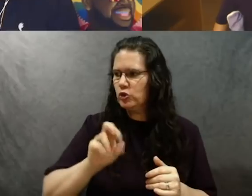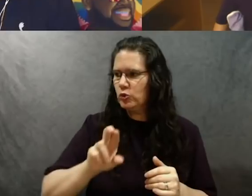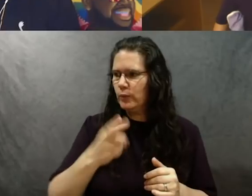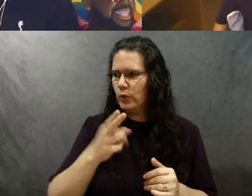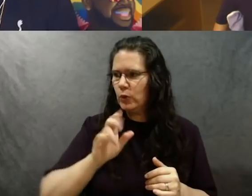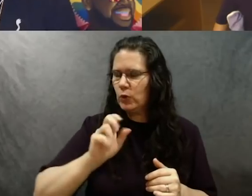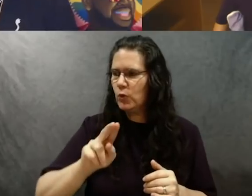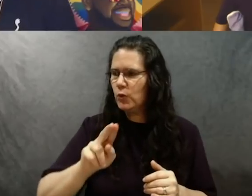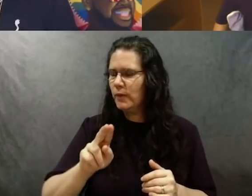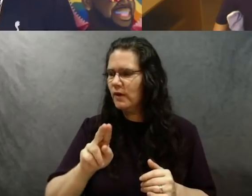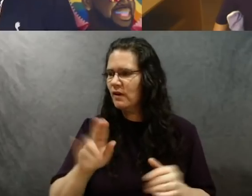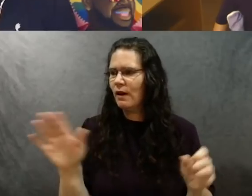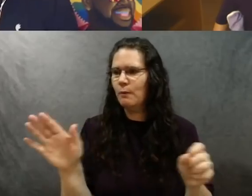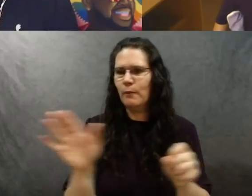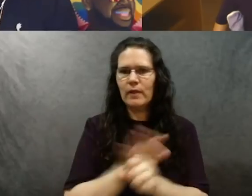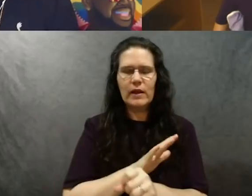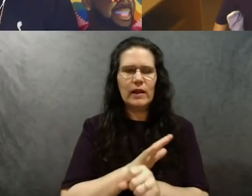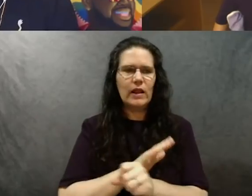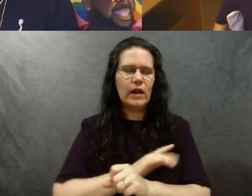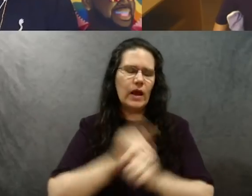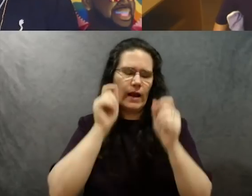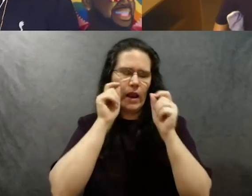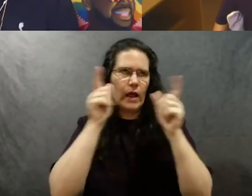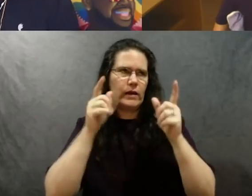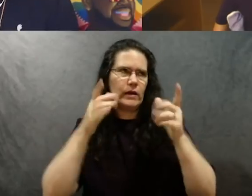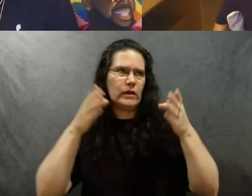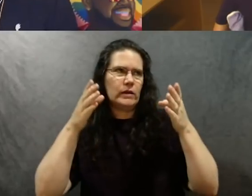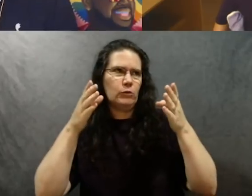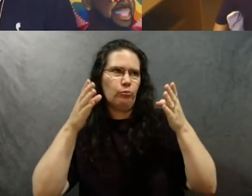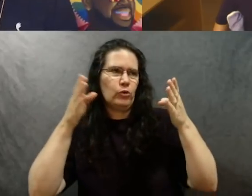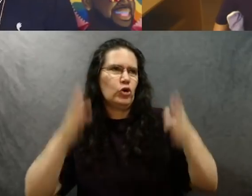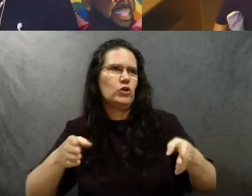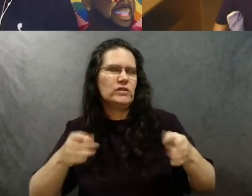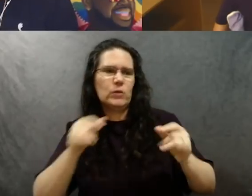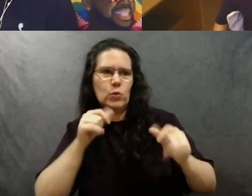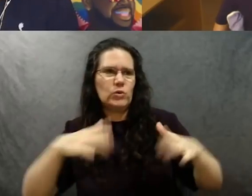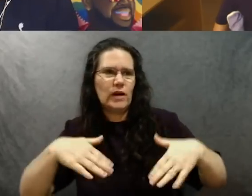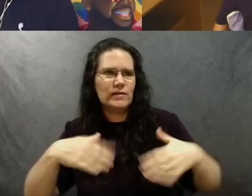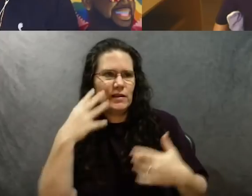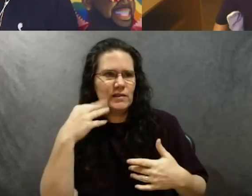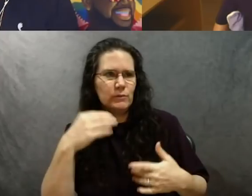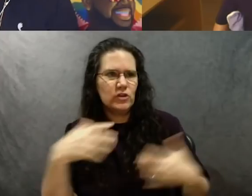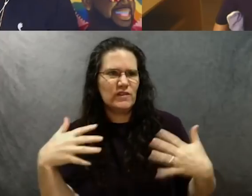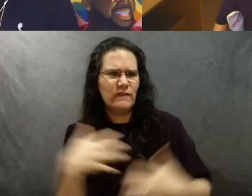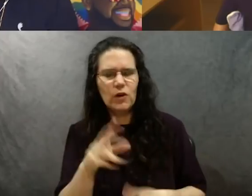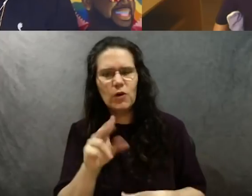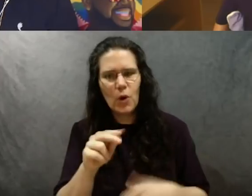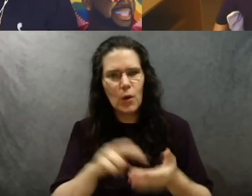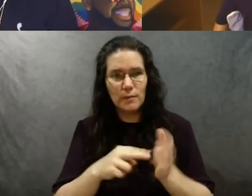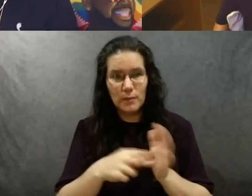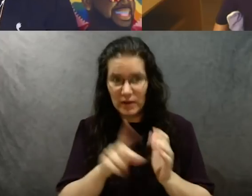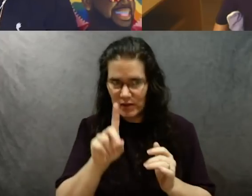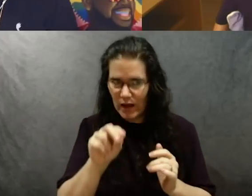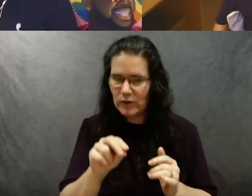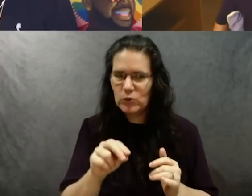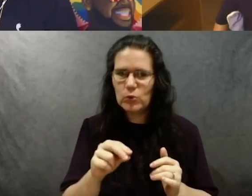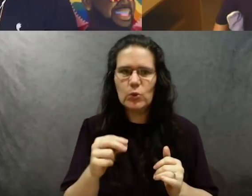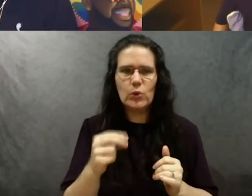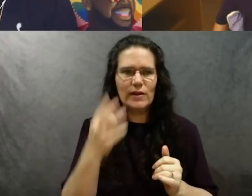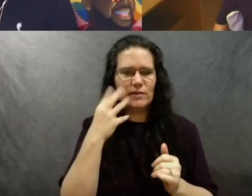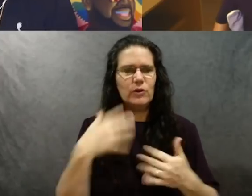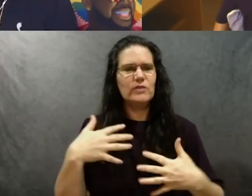like, realized, enlightened being that doesn't experience fear. It means that I actually do experience fear, but I allow it to be